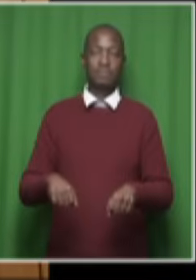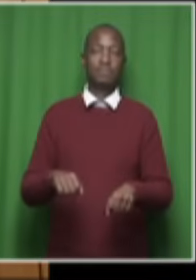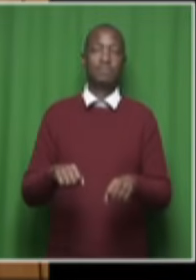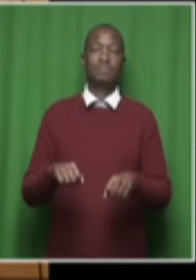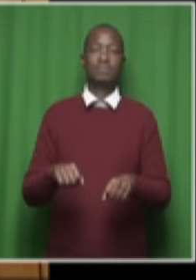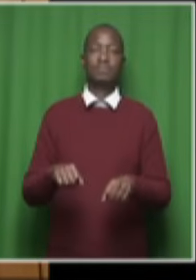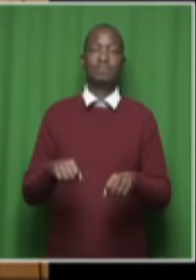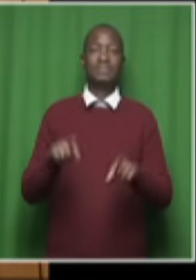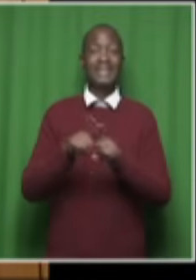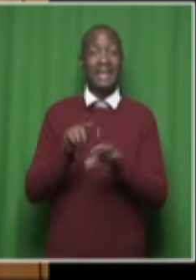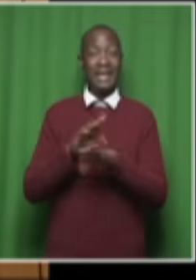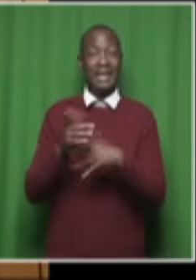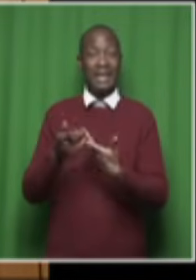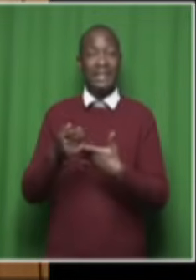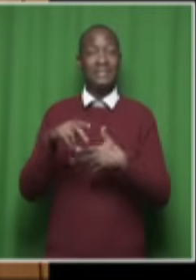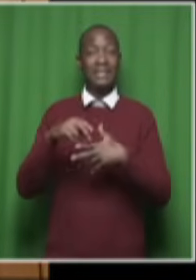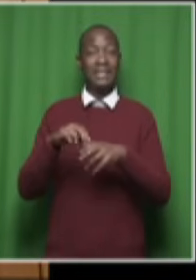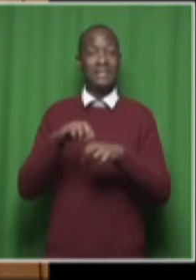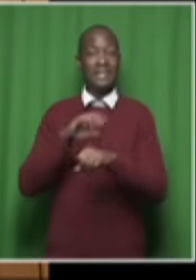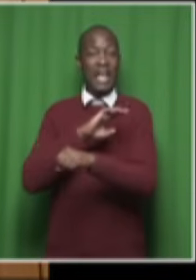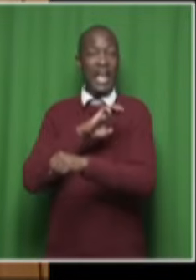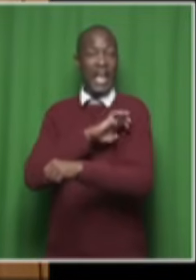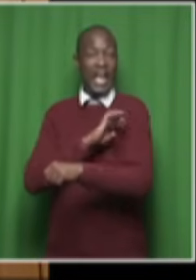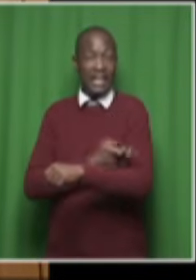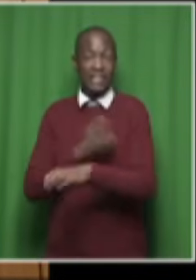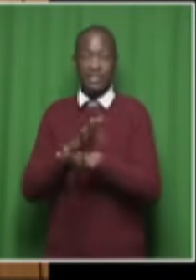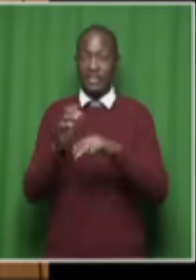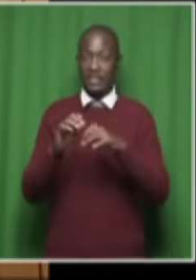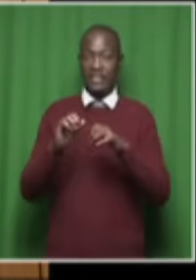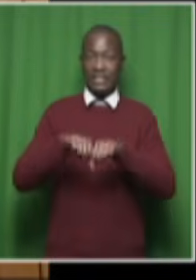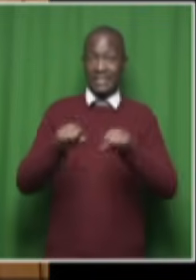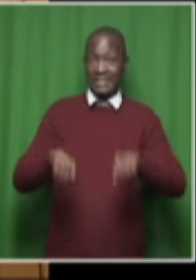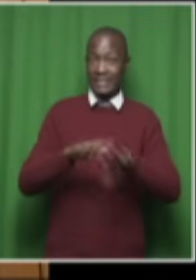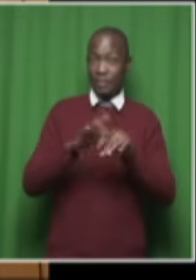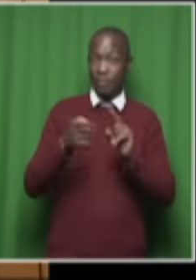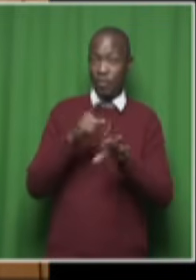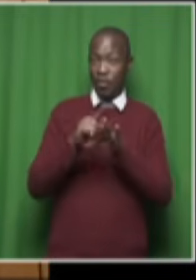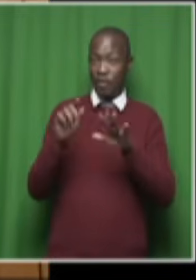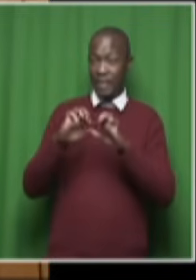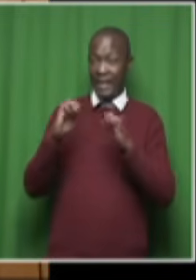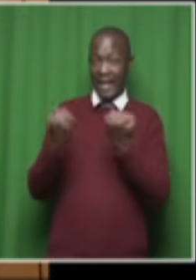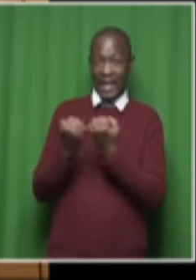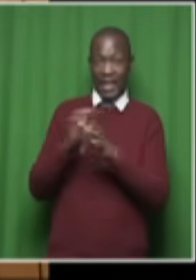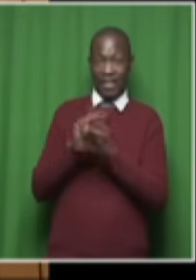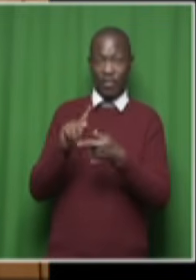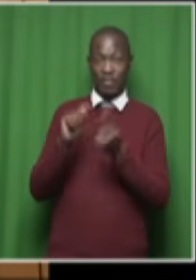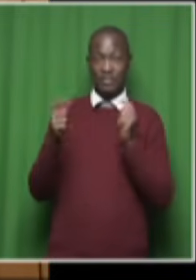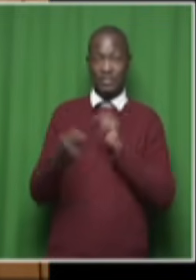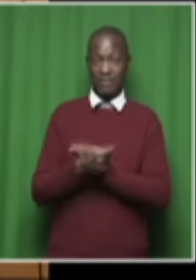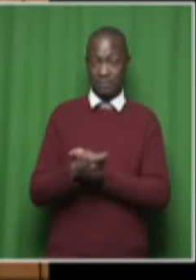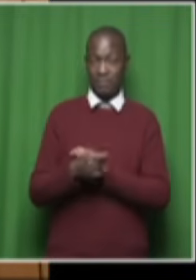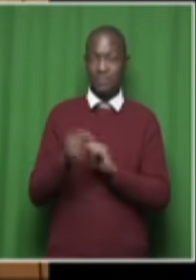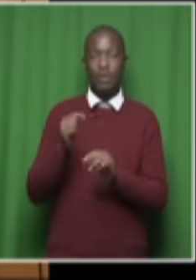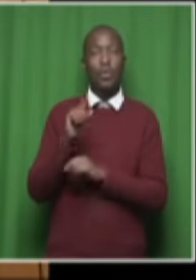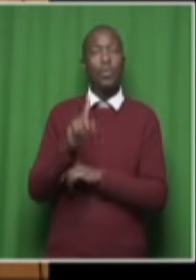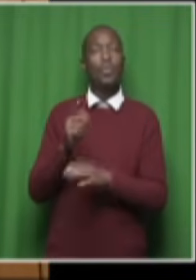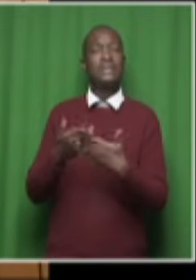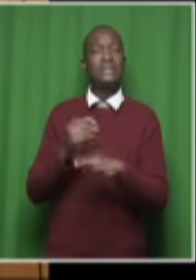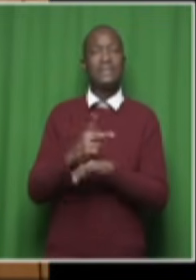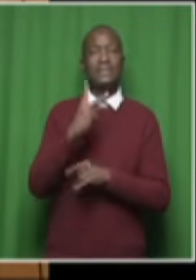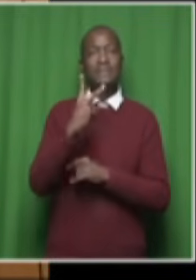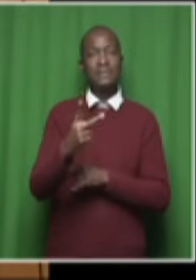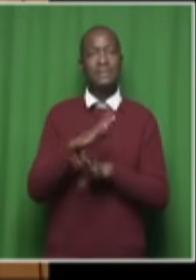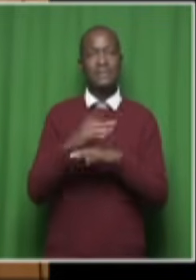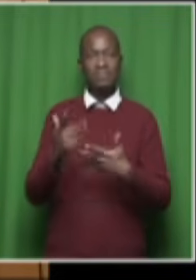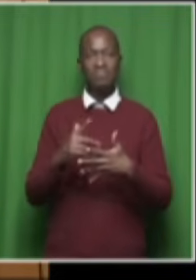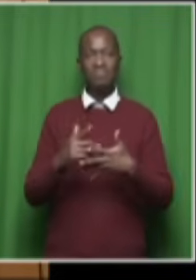the energy system of the Earth changes because of higher temperatures, one could maybe start seeing patterns